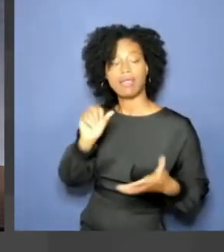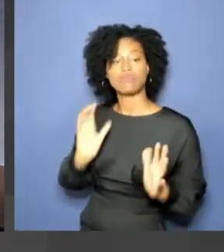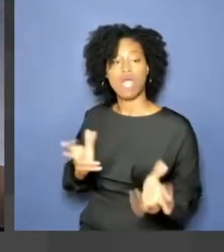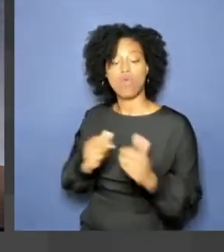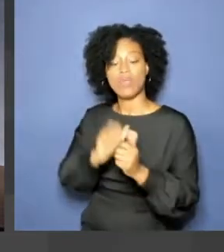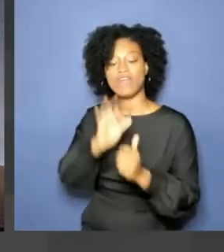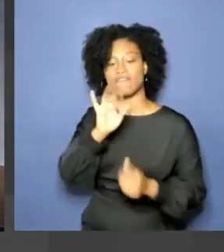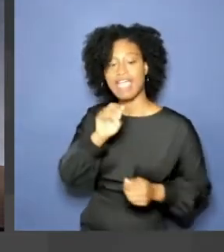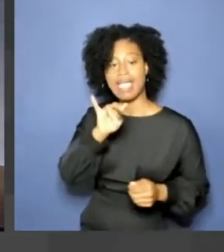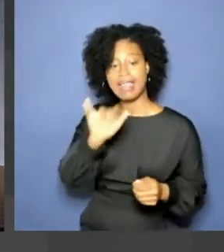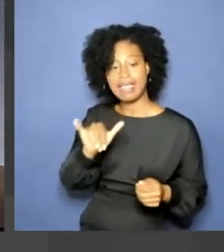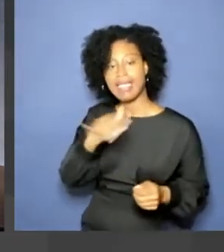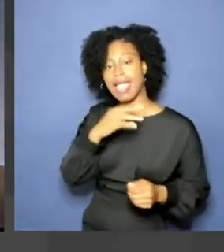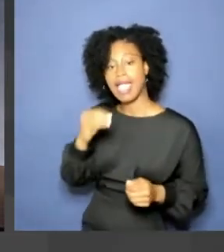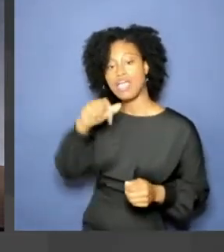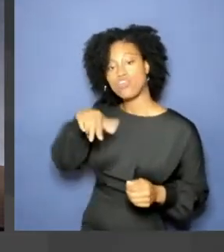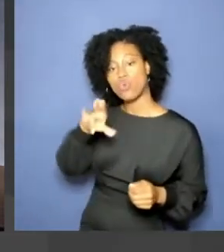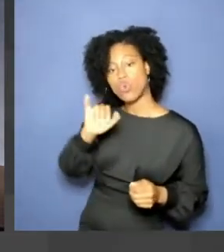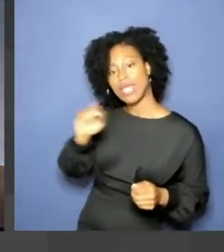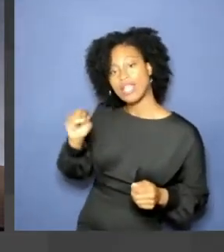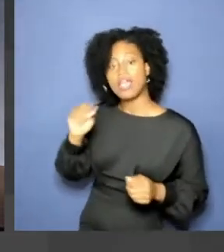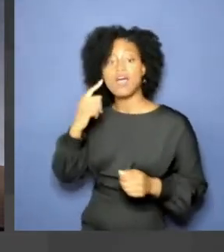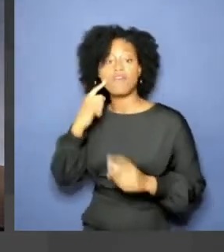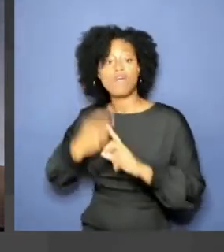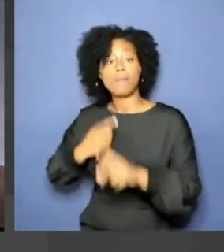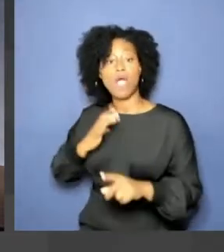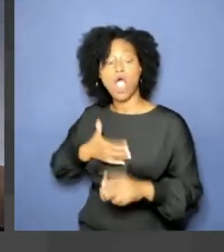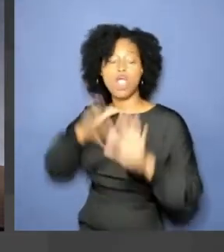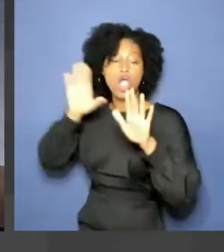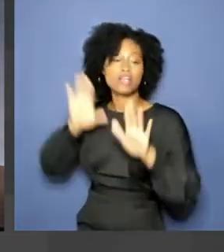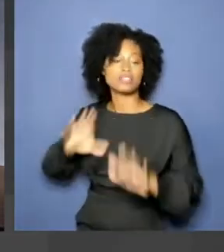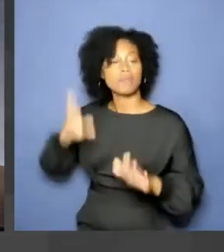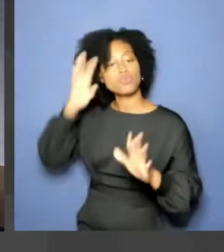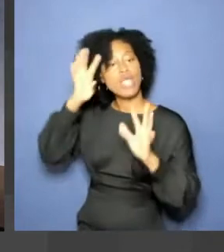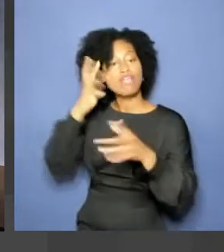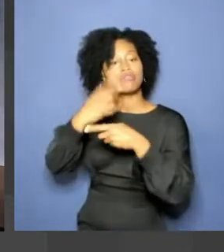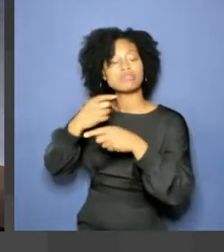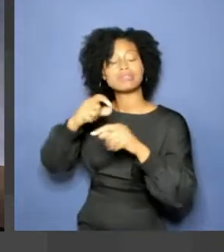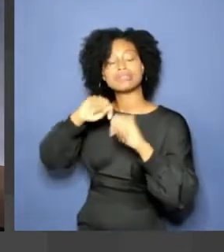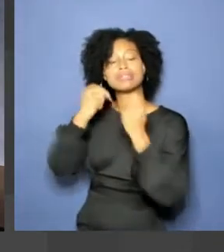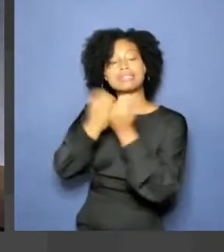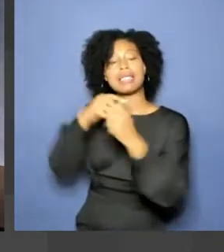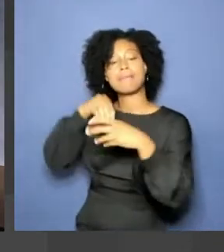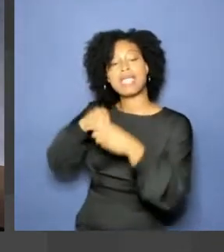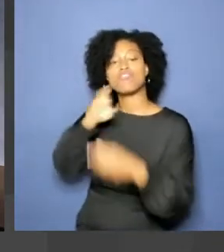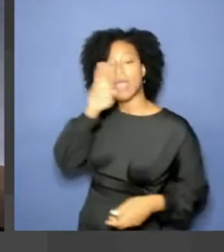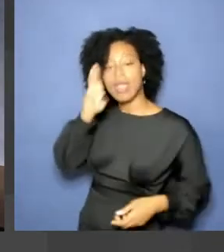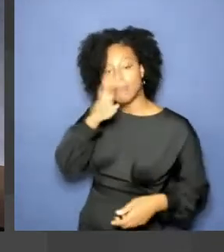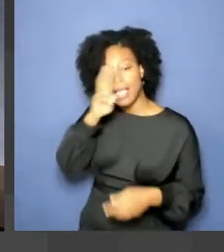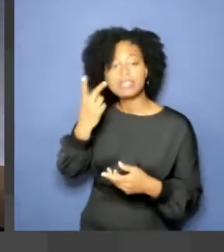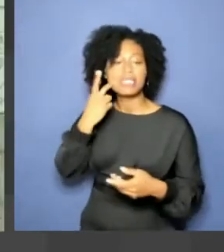our awesome creator team over in Redmond to get a first look at some interesting things they've been working on.